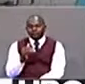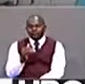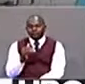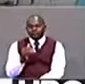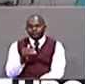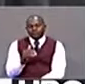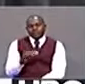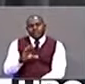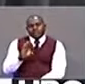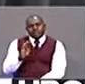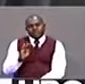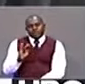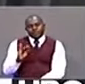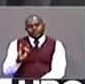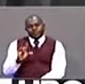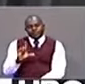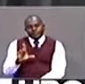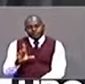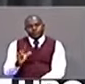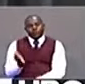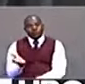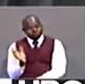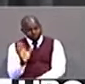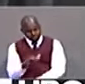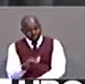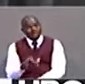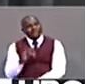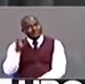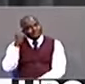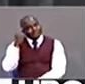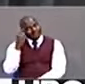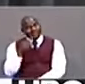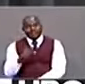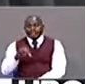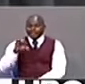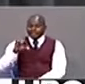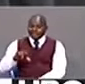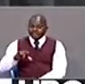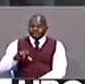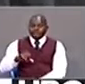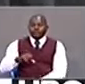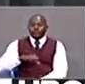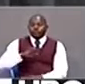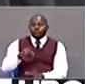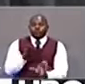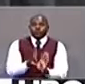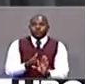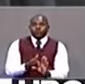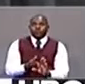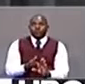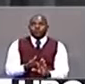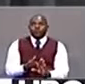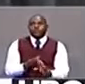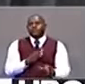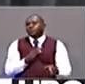This bill was returned, I think, on 9th of July, 2020, and therefore we don't need to delay